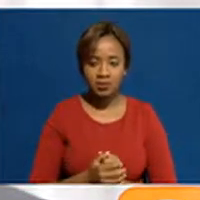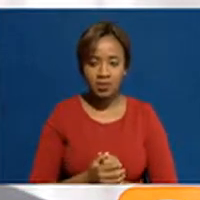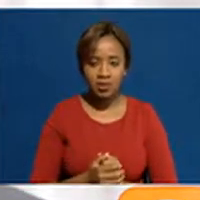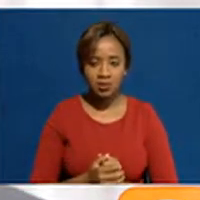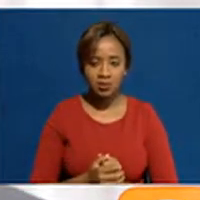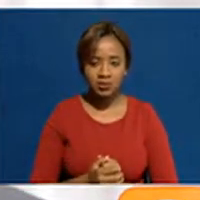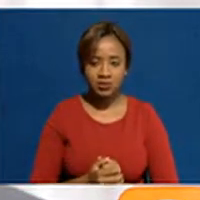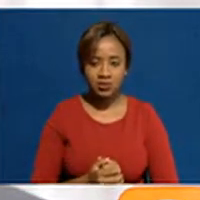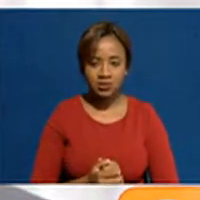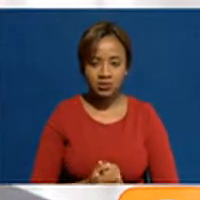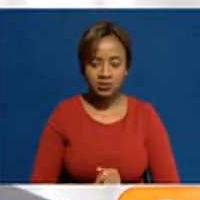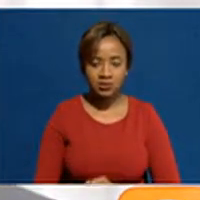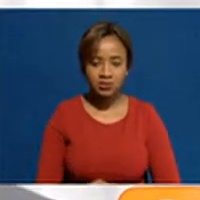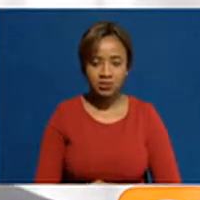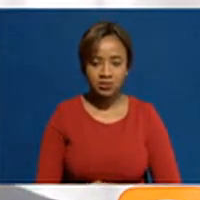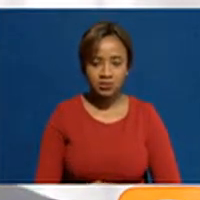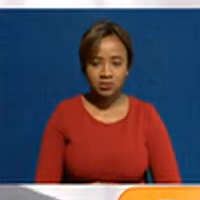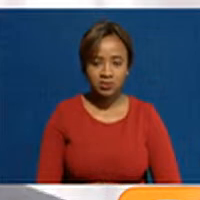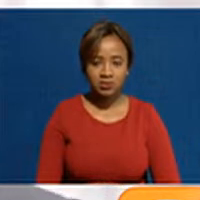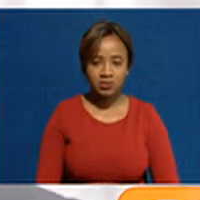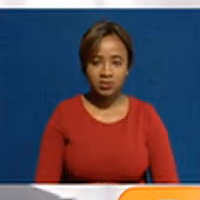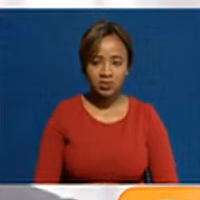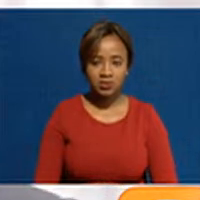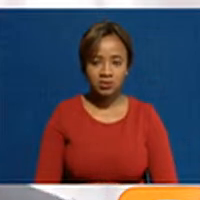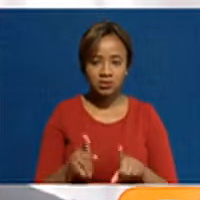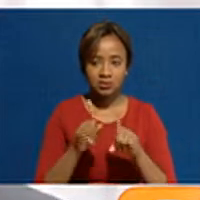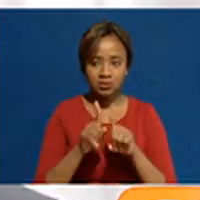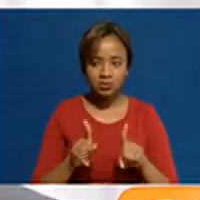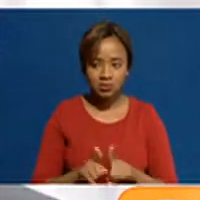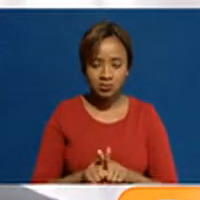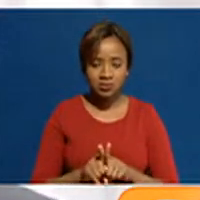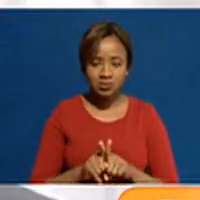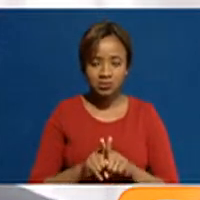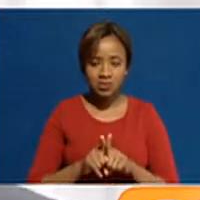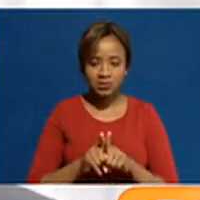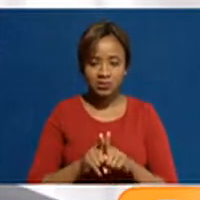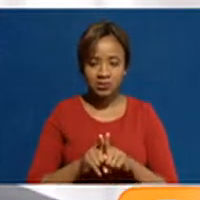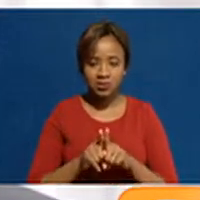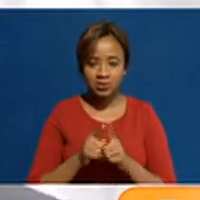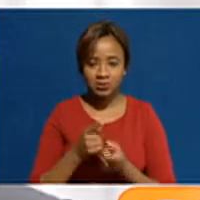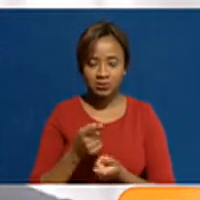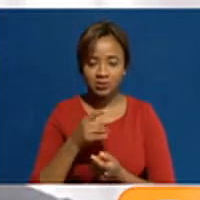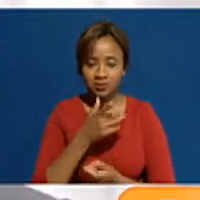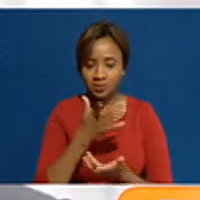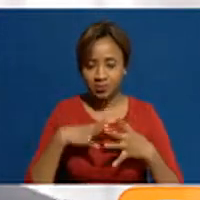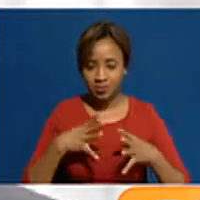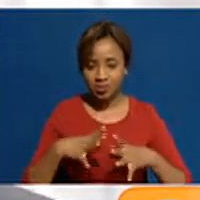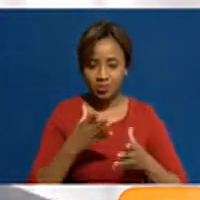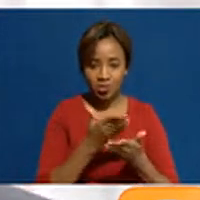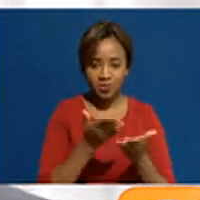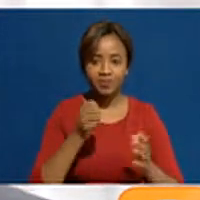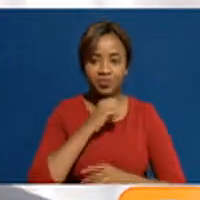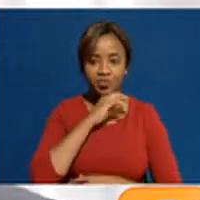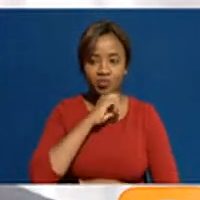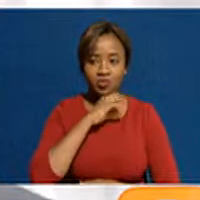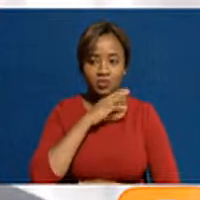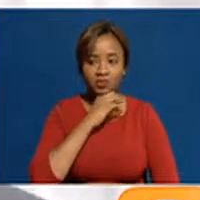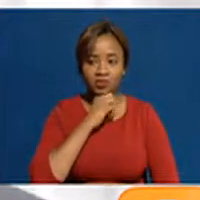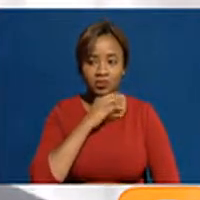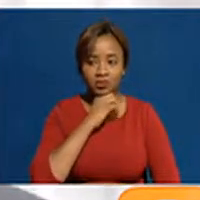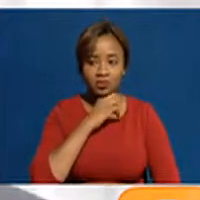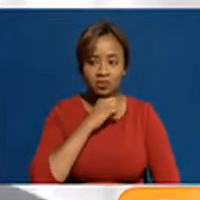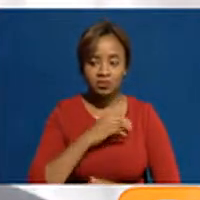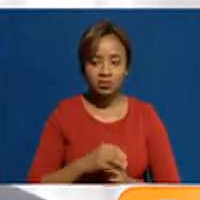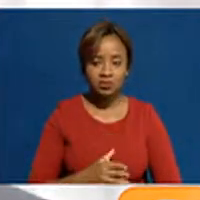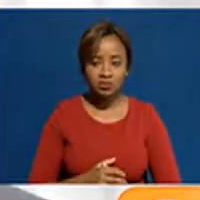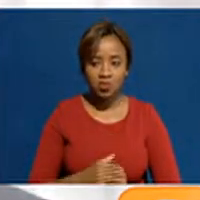even secondary schools. So we thought that this is something that citizens would complain about. But later, as we discussed with them, we later came to learn